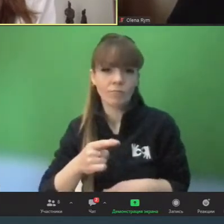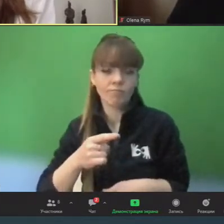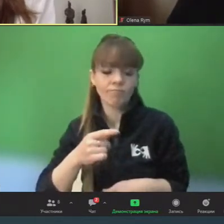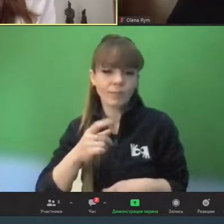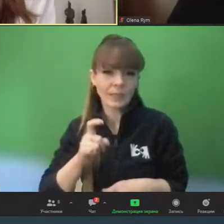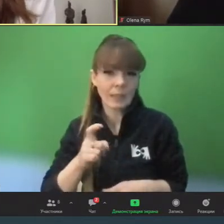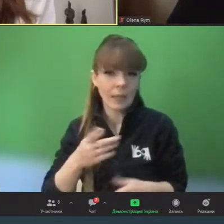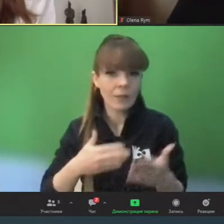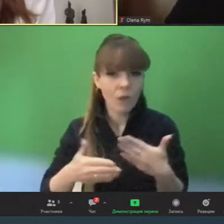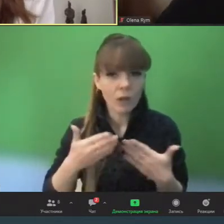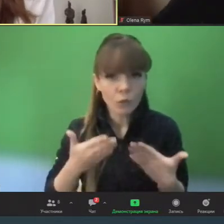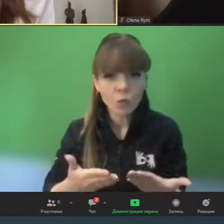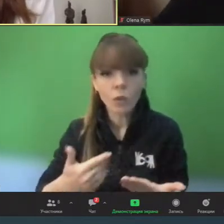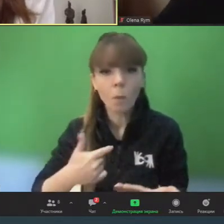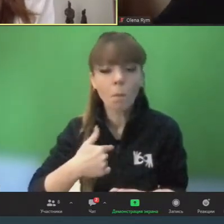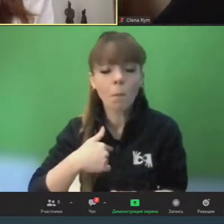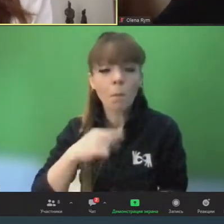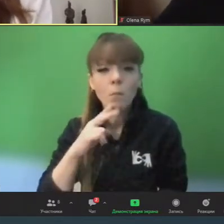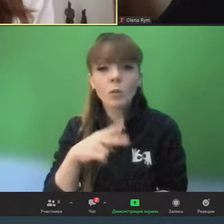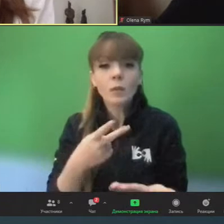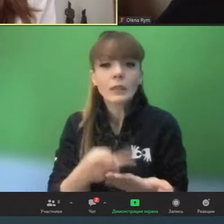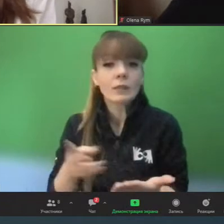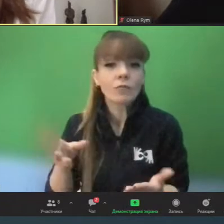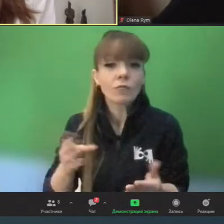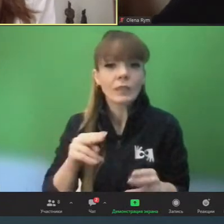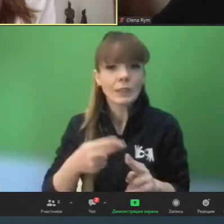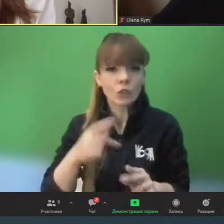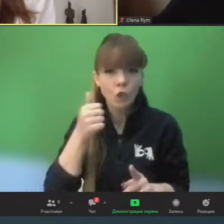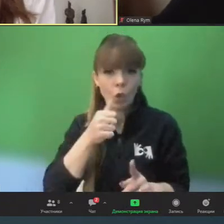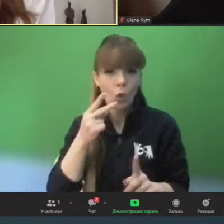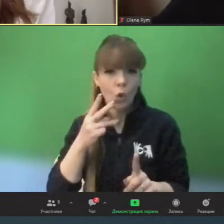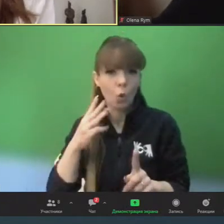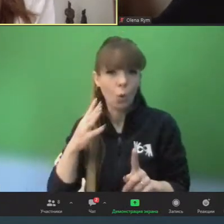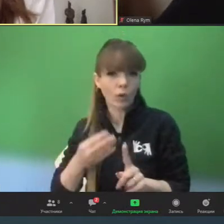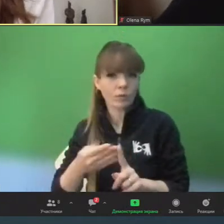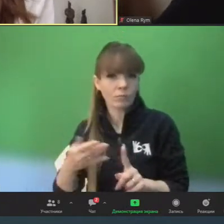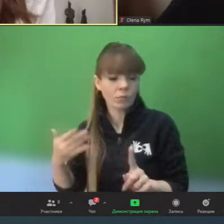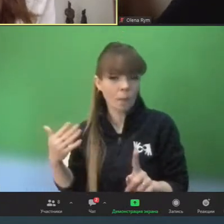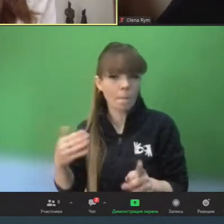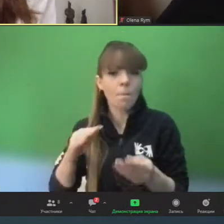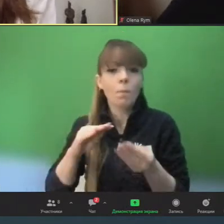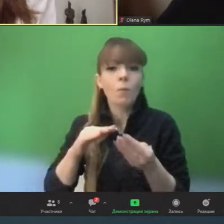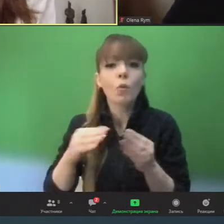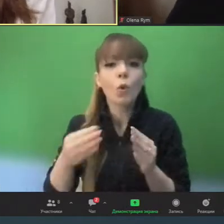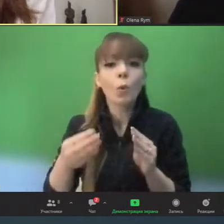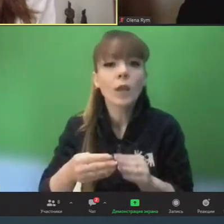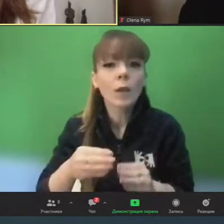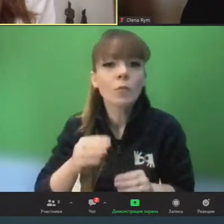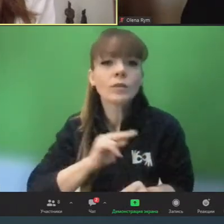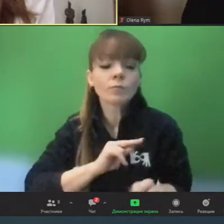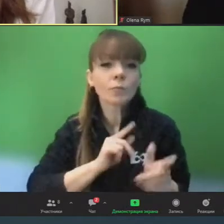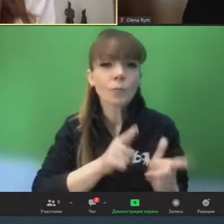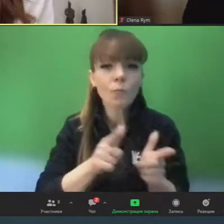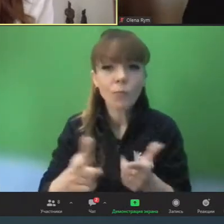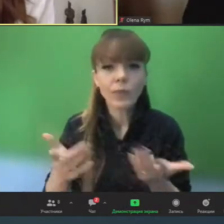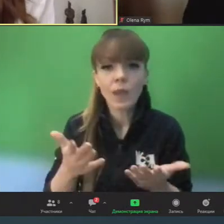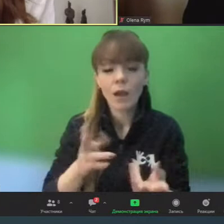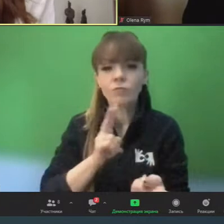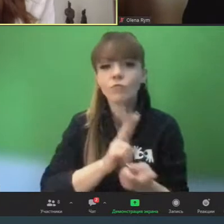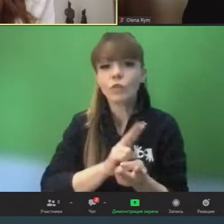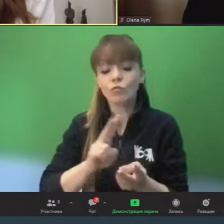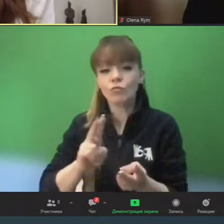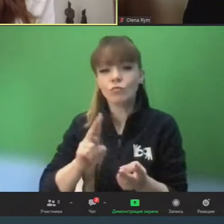person with a disability has shown me that over these years, I have realized the problem